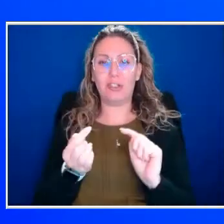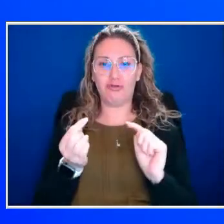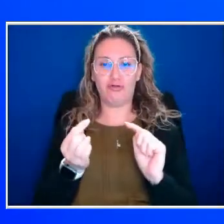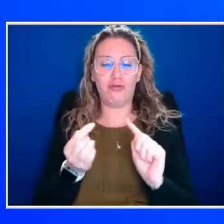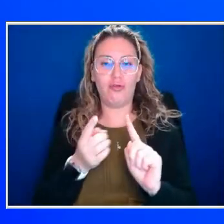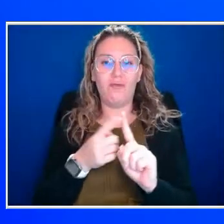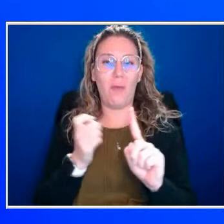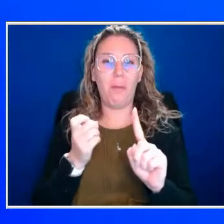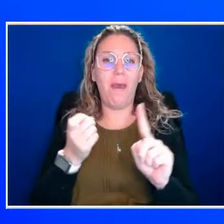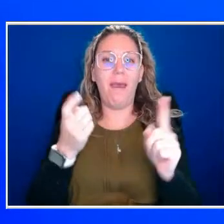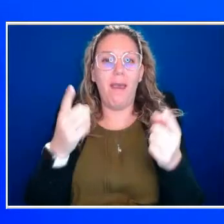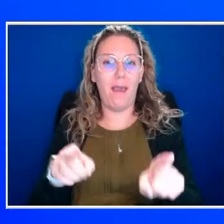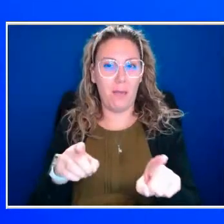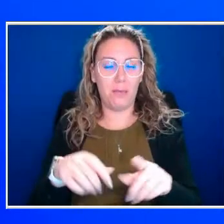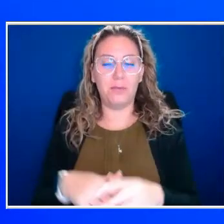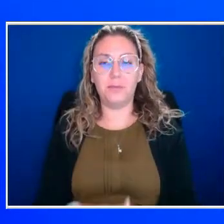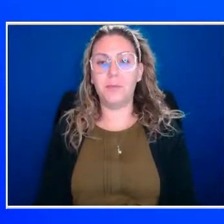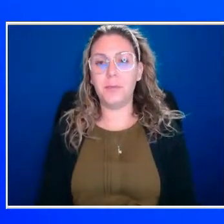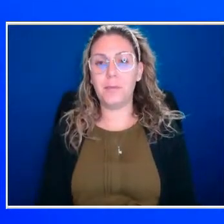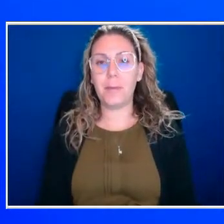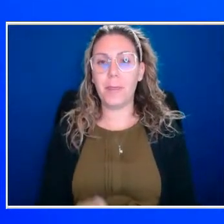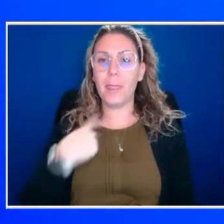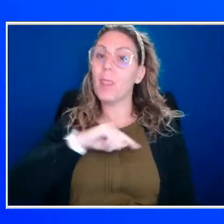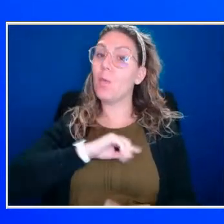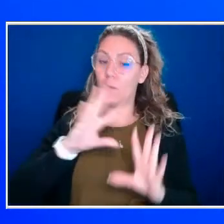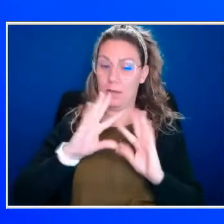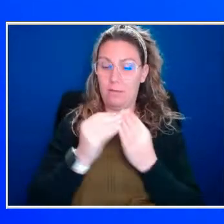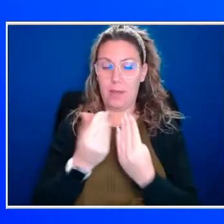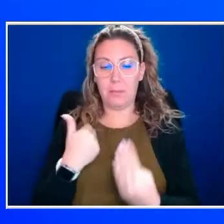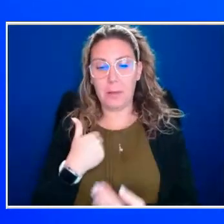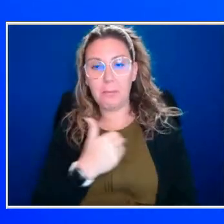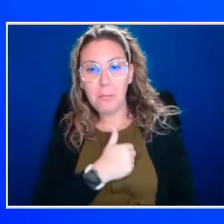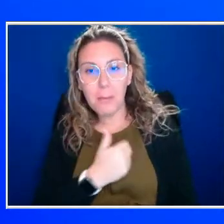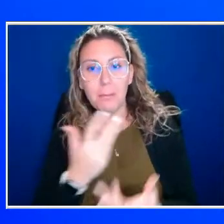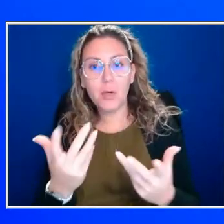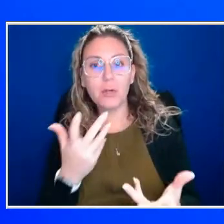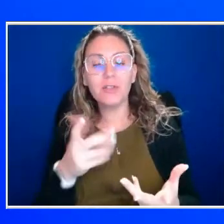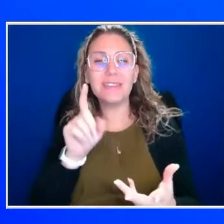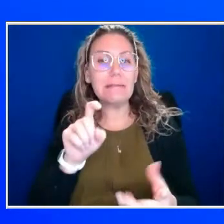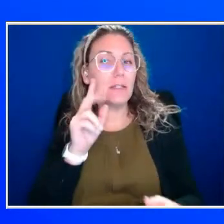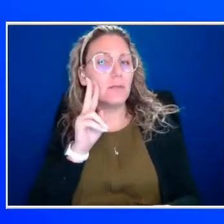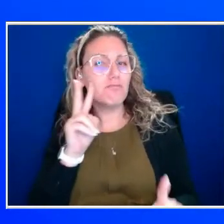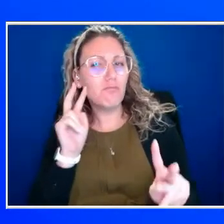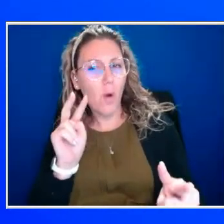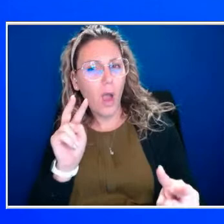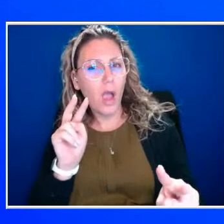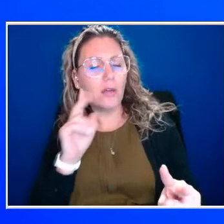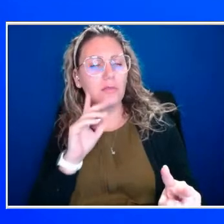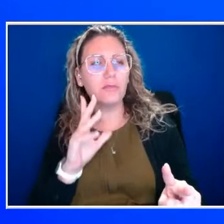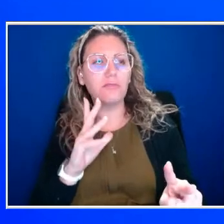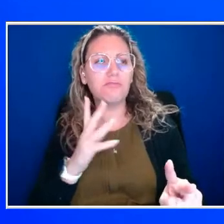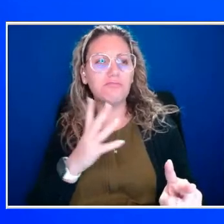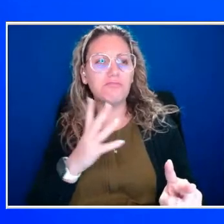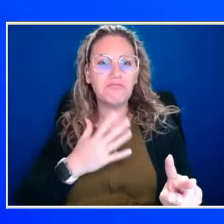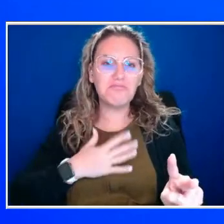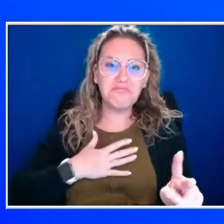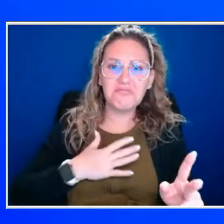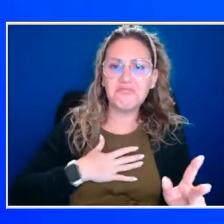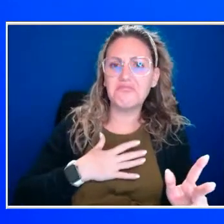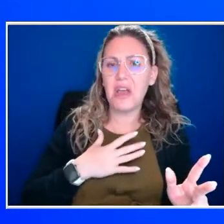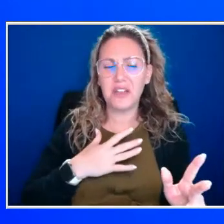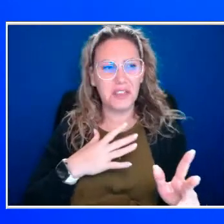so, you know, we as family members really need to keep an eye out for, gosh, is my loved ones, is the way they're